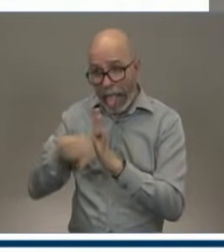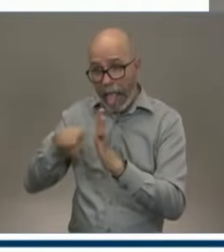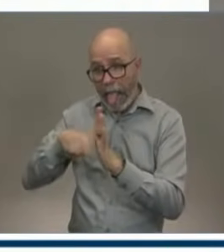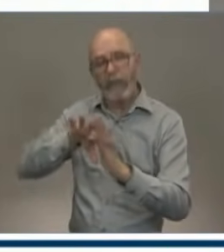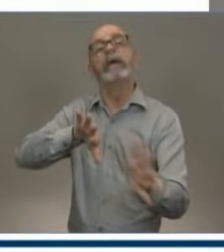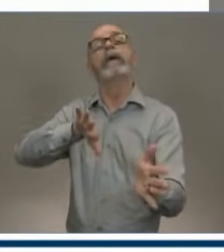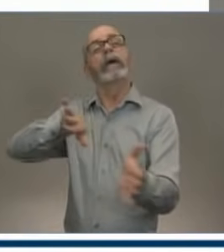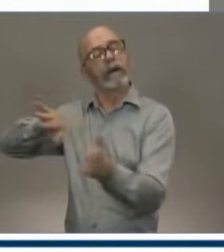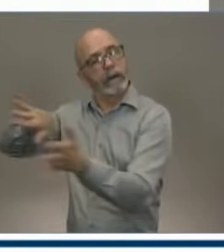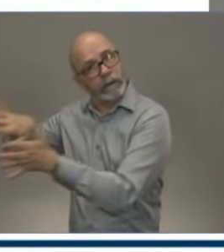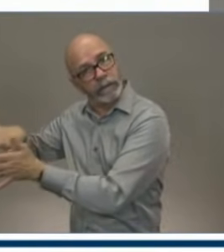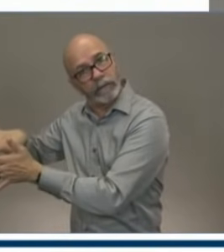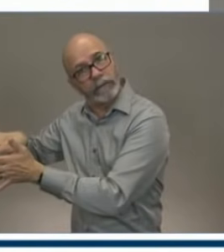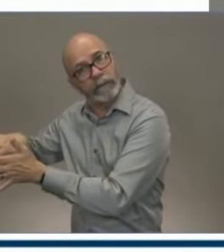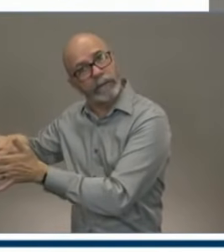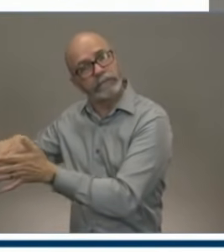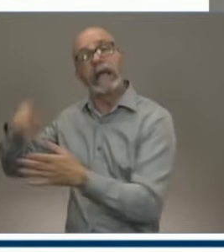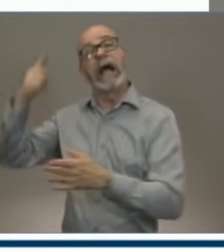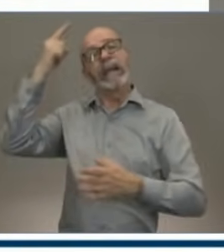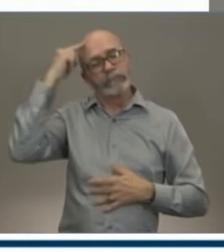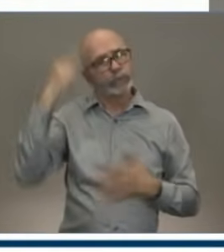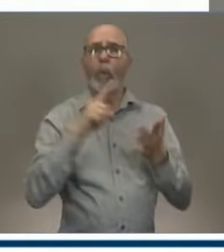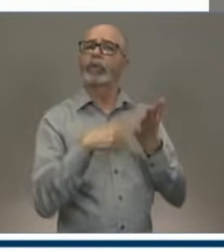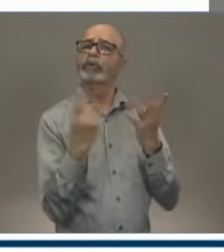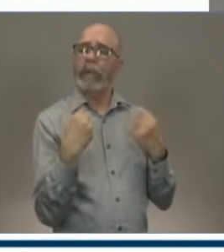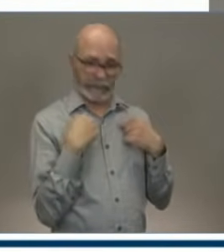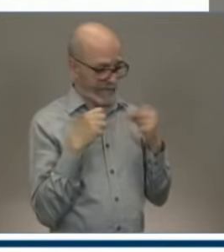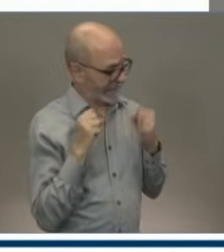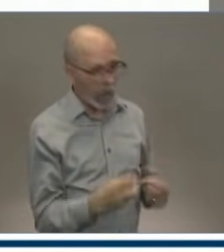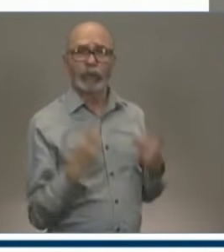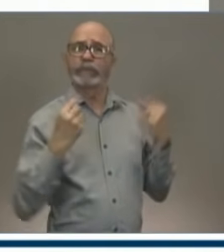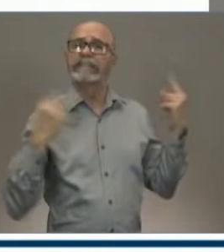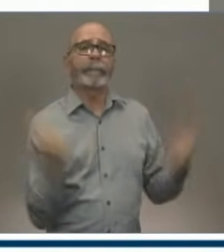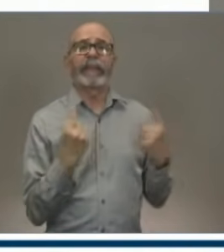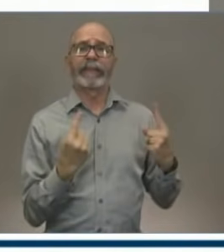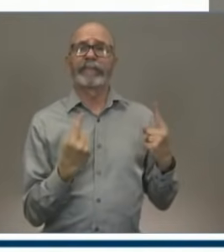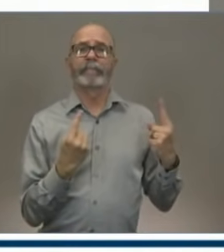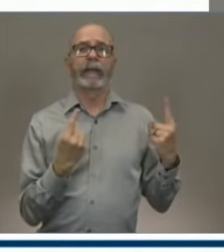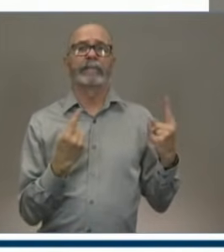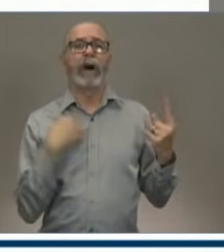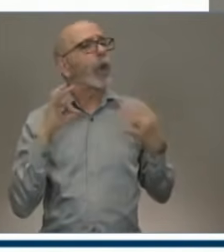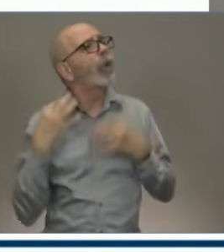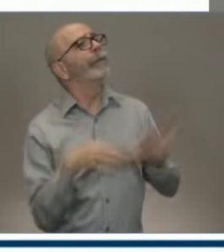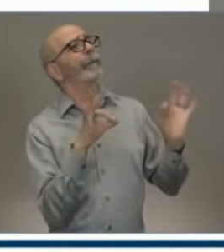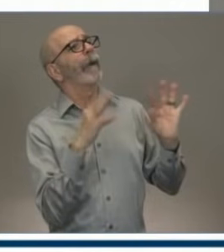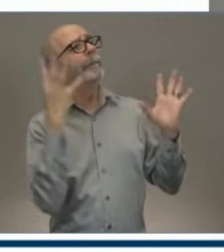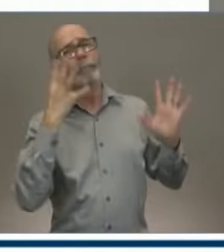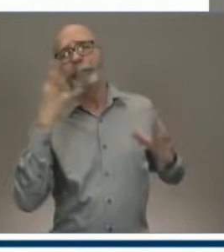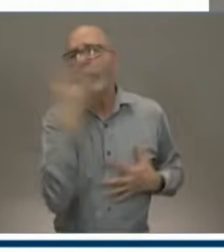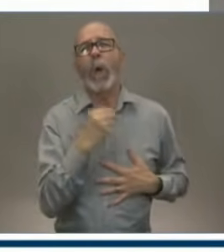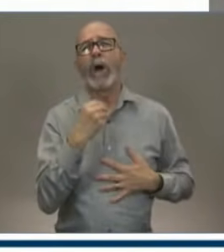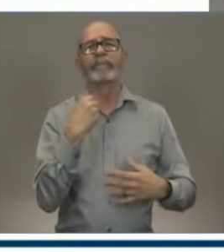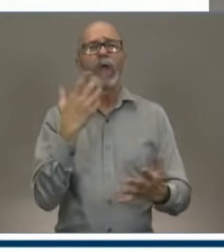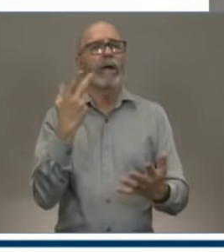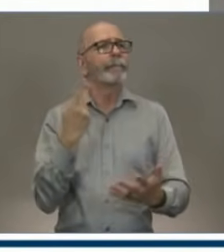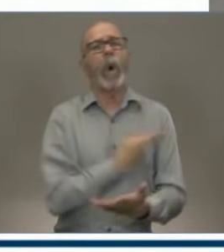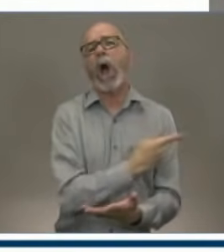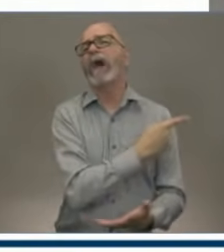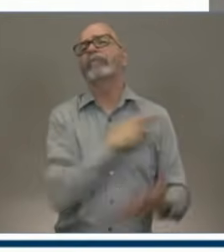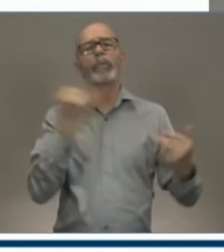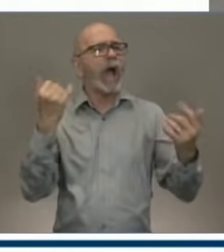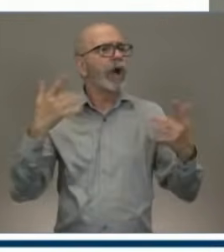ability to get outside and explore our beautiful province. You have the ability to go to a local gym or a local sport and recreation